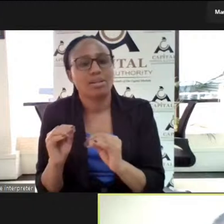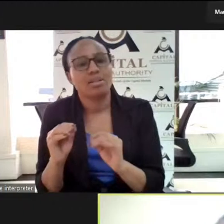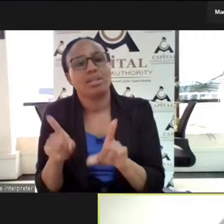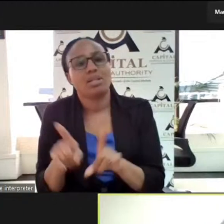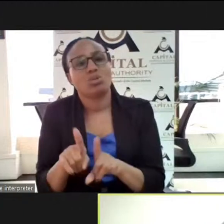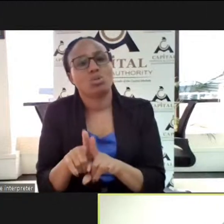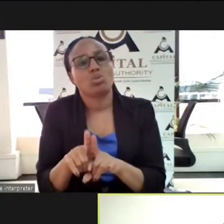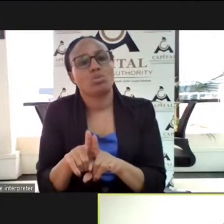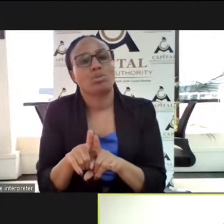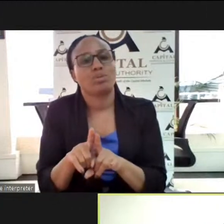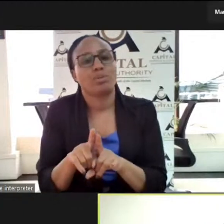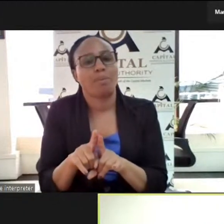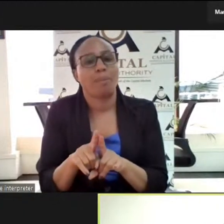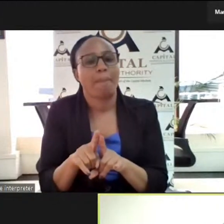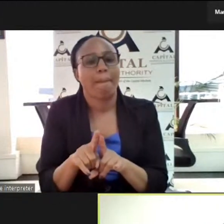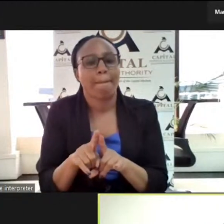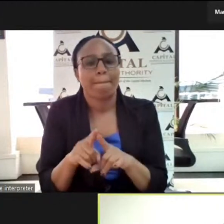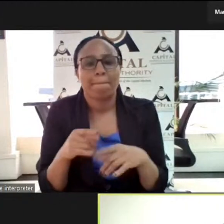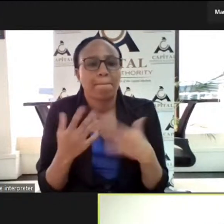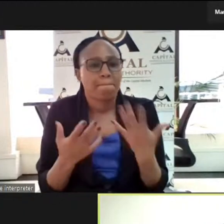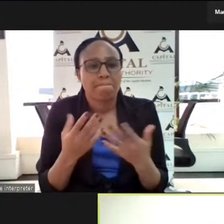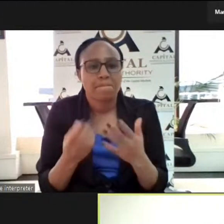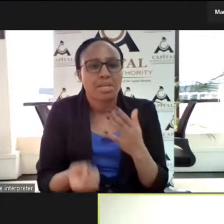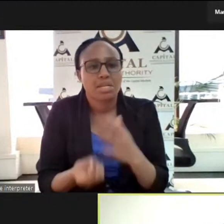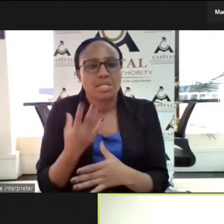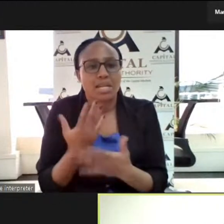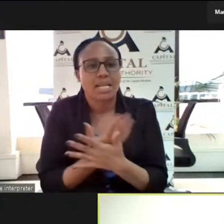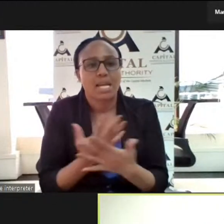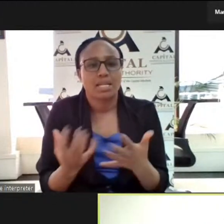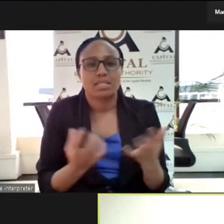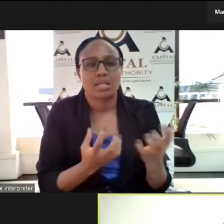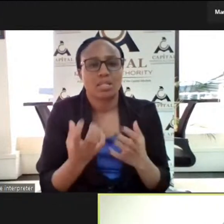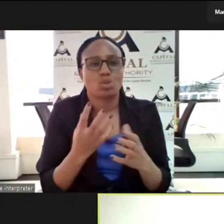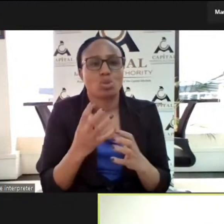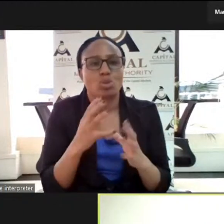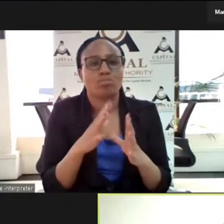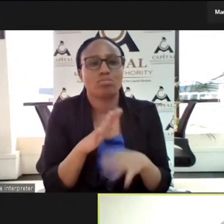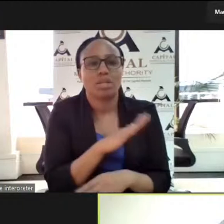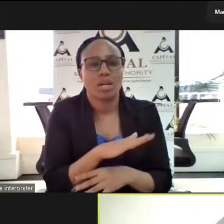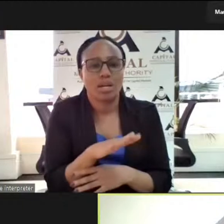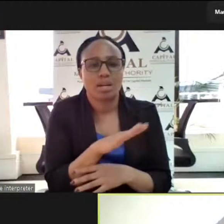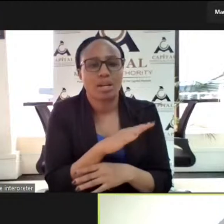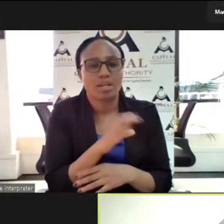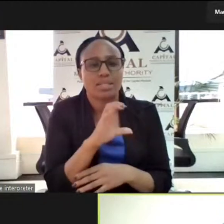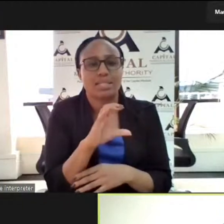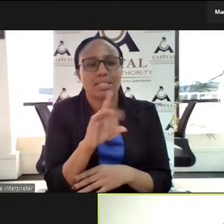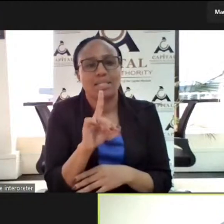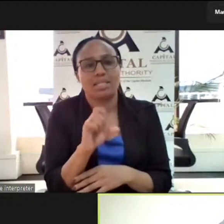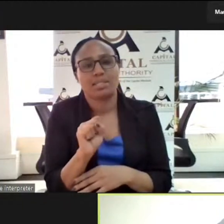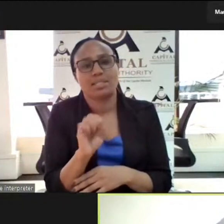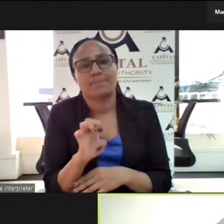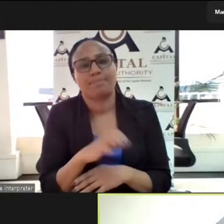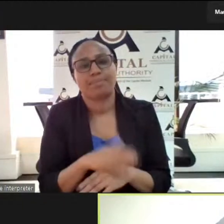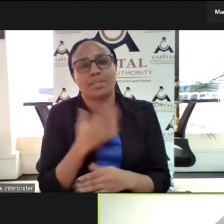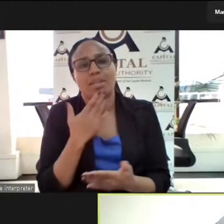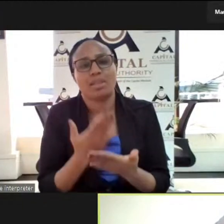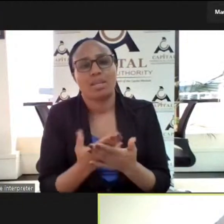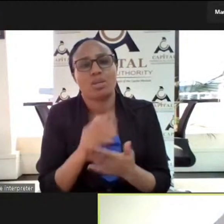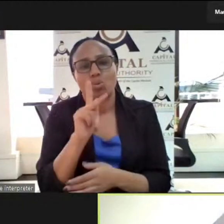to just initiate any transactions with regard to CDSA. Thank you,